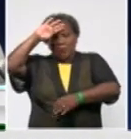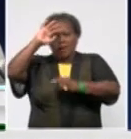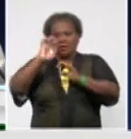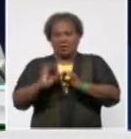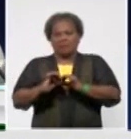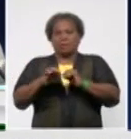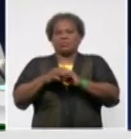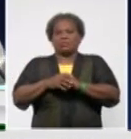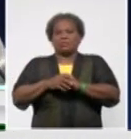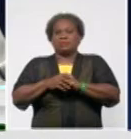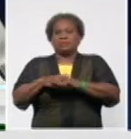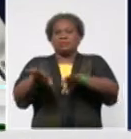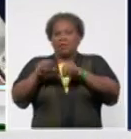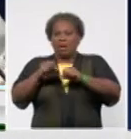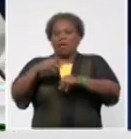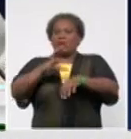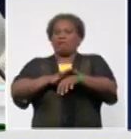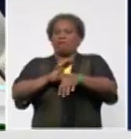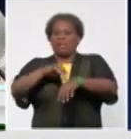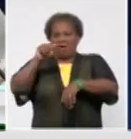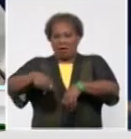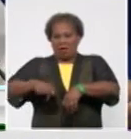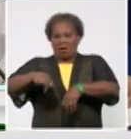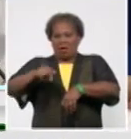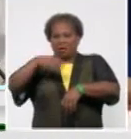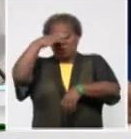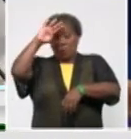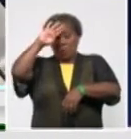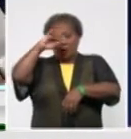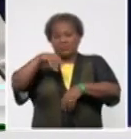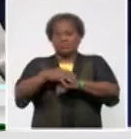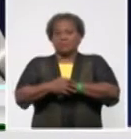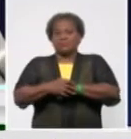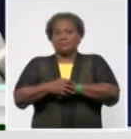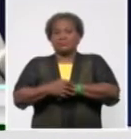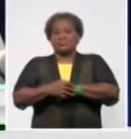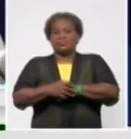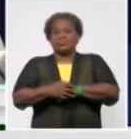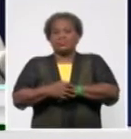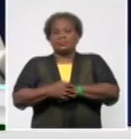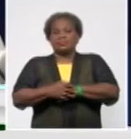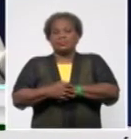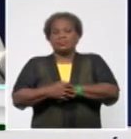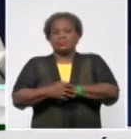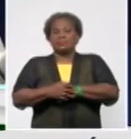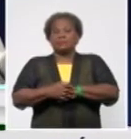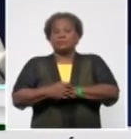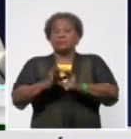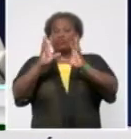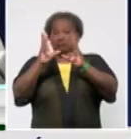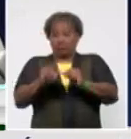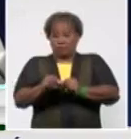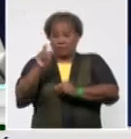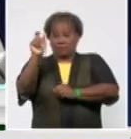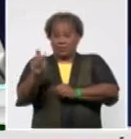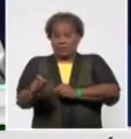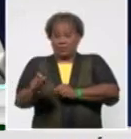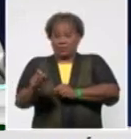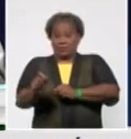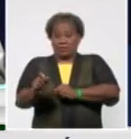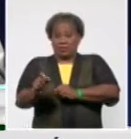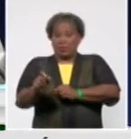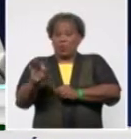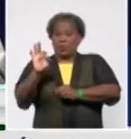92 cases, 1 contracted the disease abroad. That patient arrived to Cuba and was diagnosed while being in